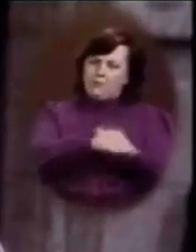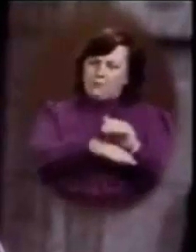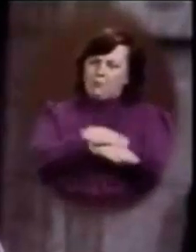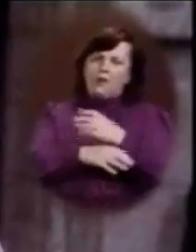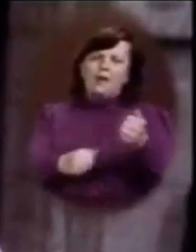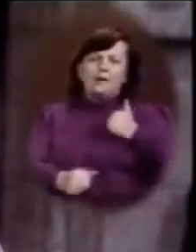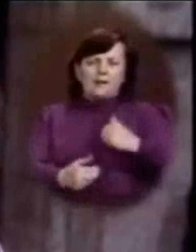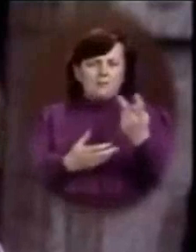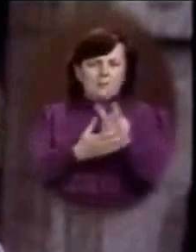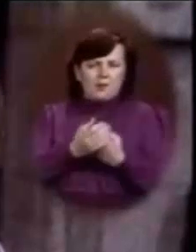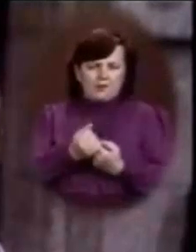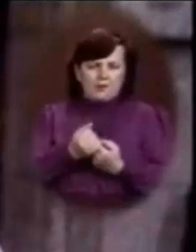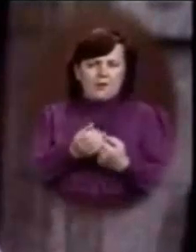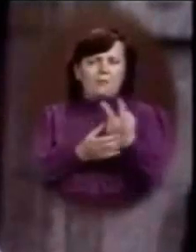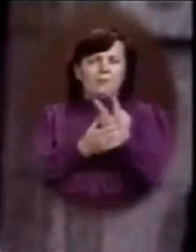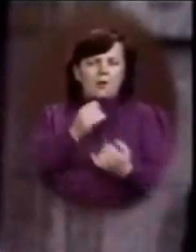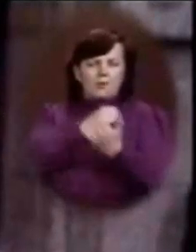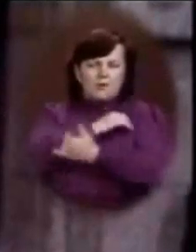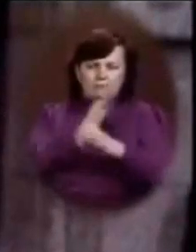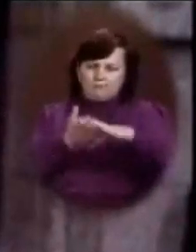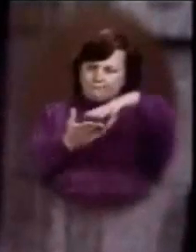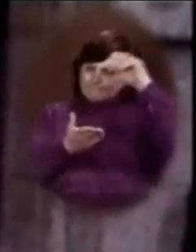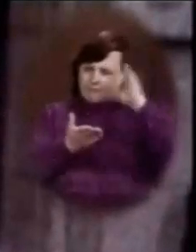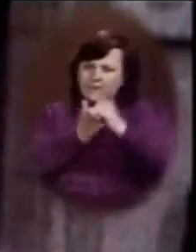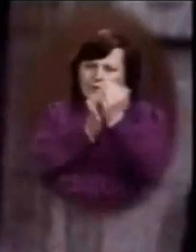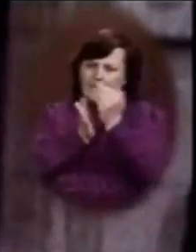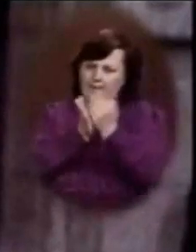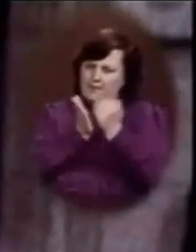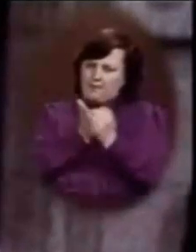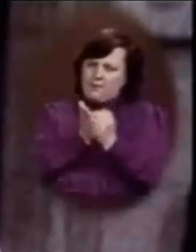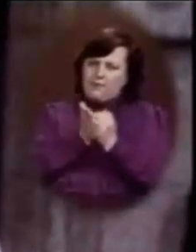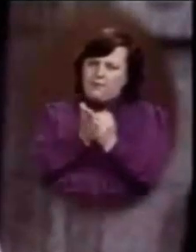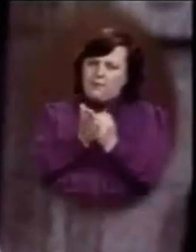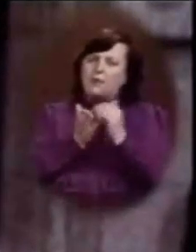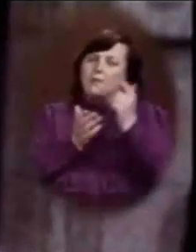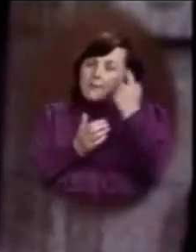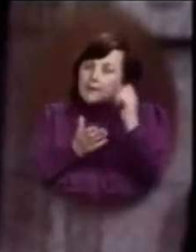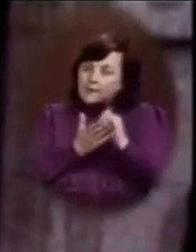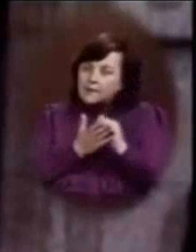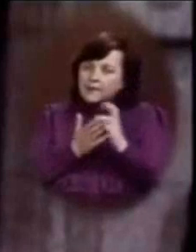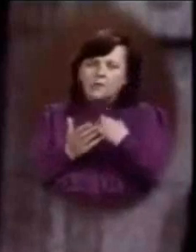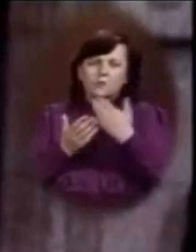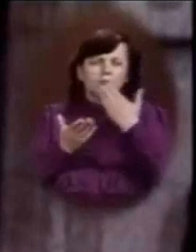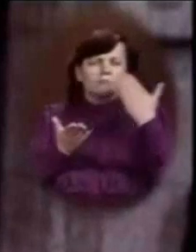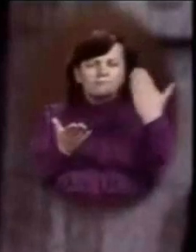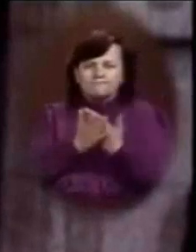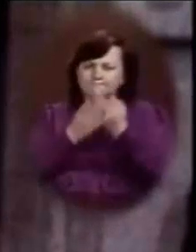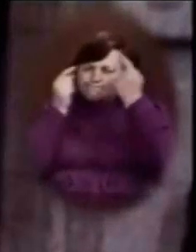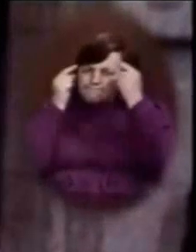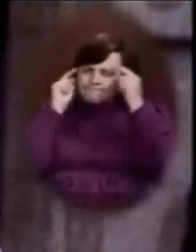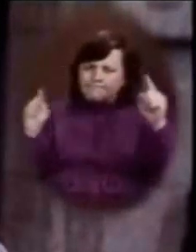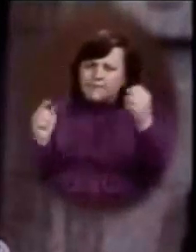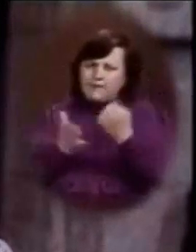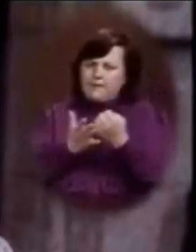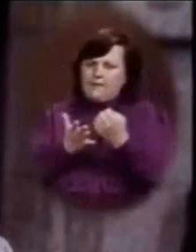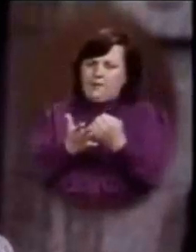Canada. Both our countries have learned that lesson. As a result, we have achieved remarkable economic success.